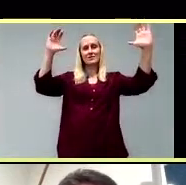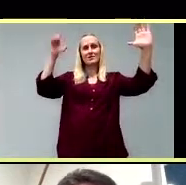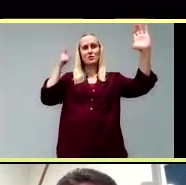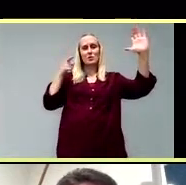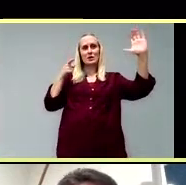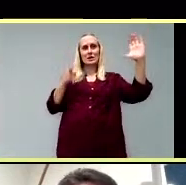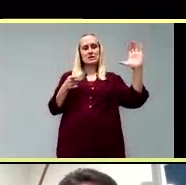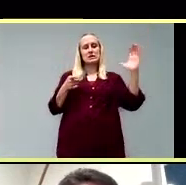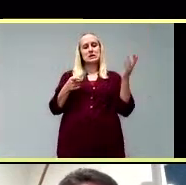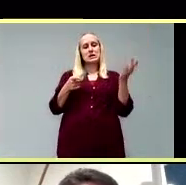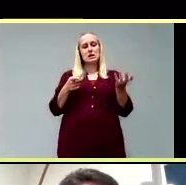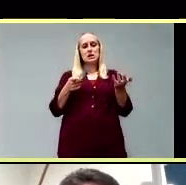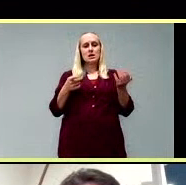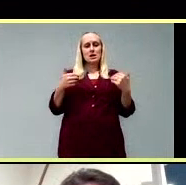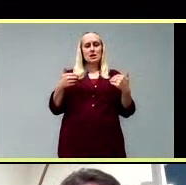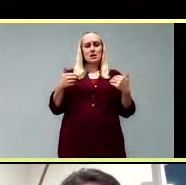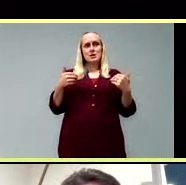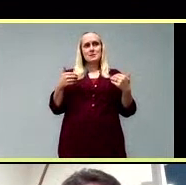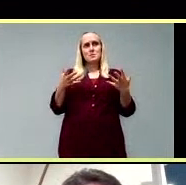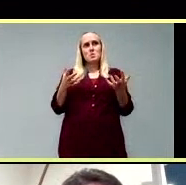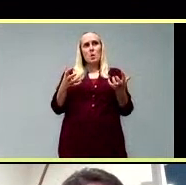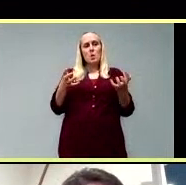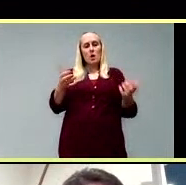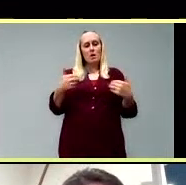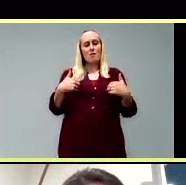great desire to have a place that would